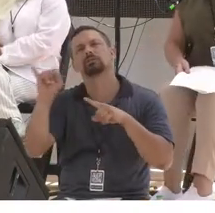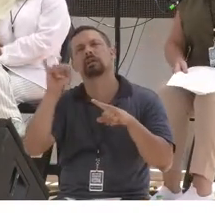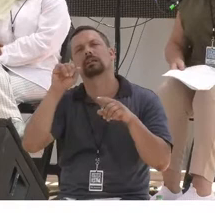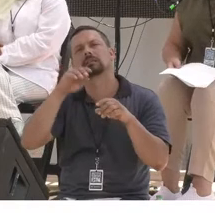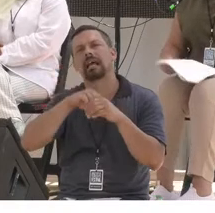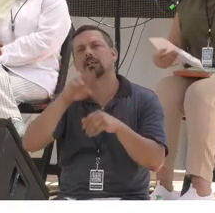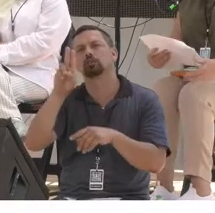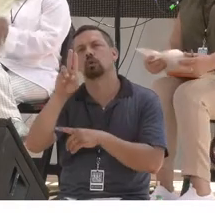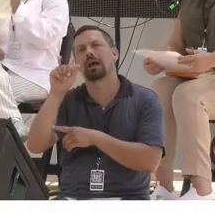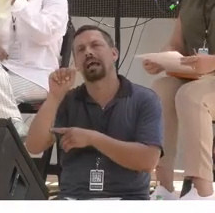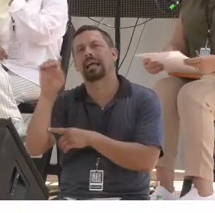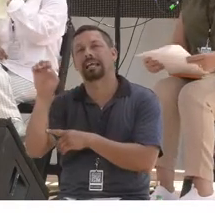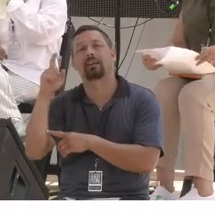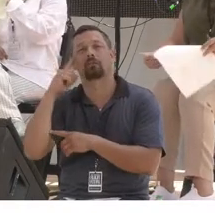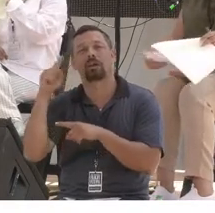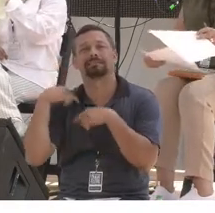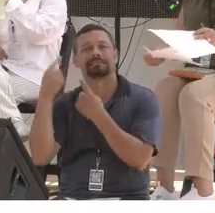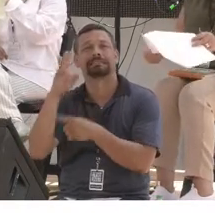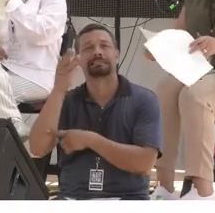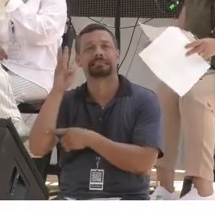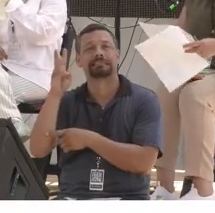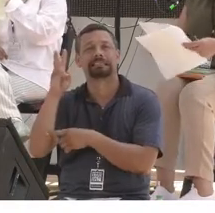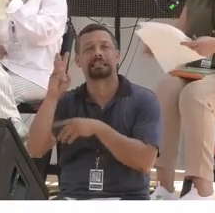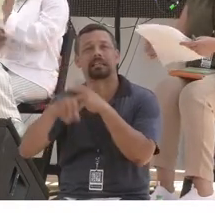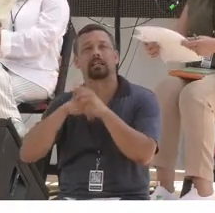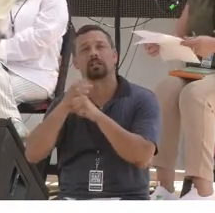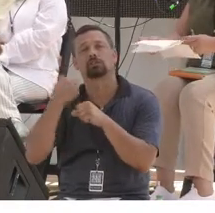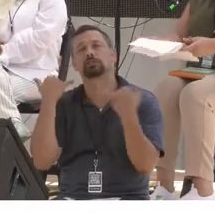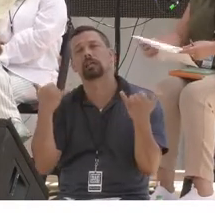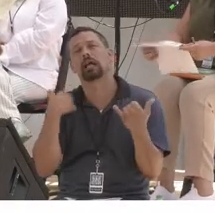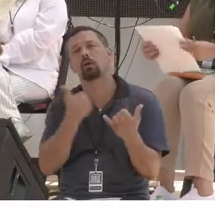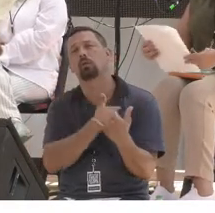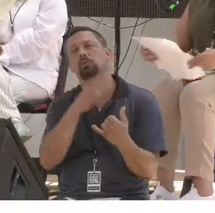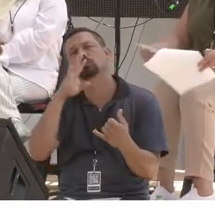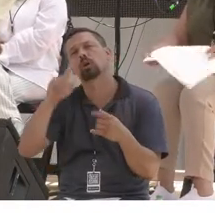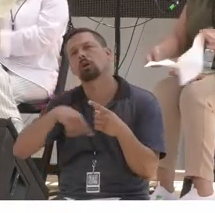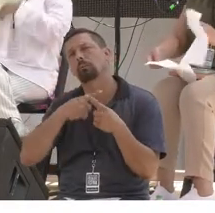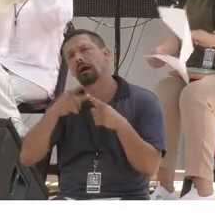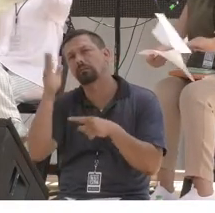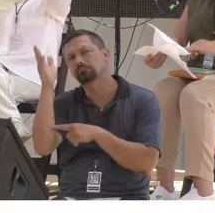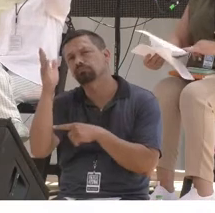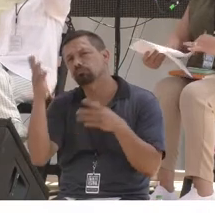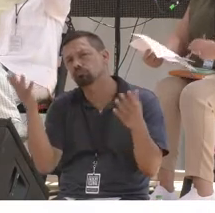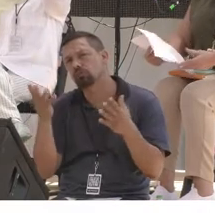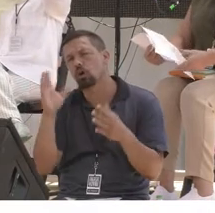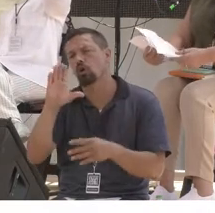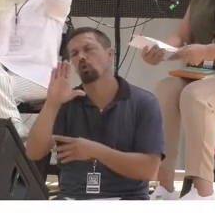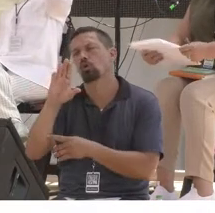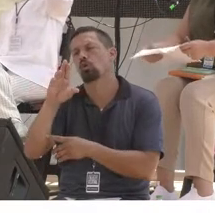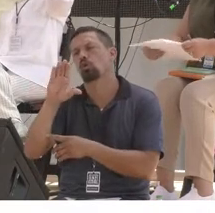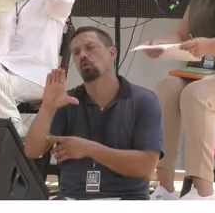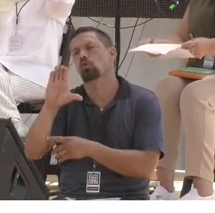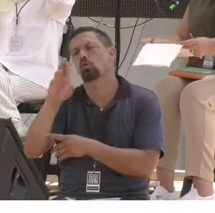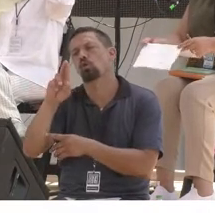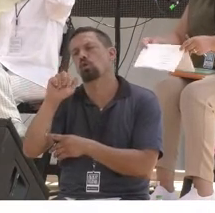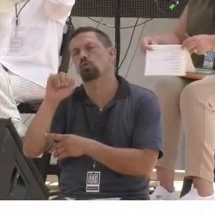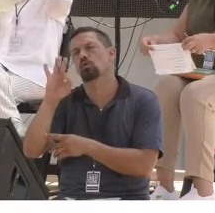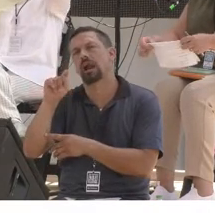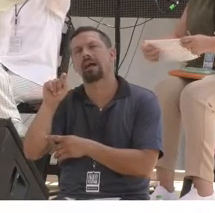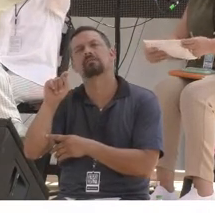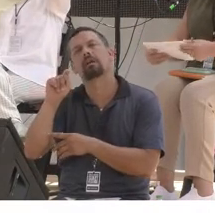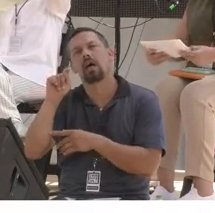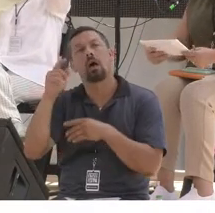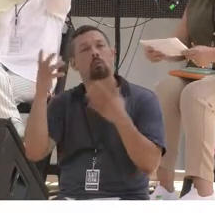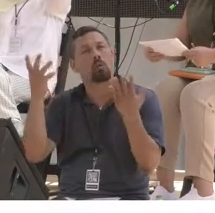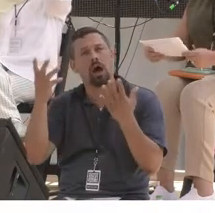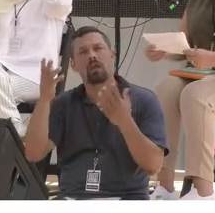years. Doesn't it show? And today we are going to be talking about craft. In fact, the future of